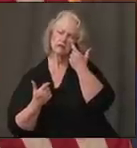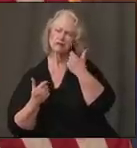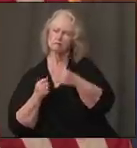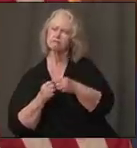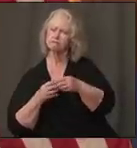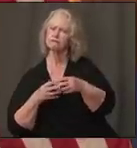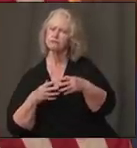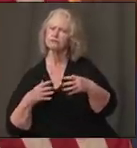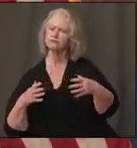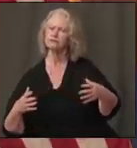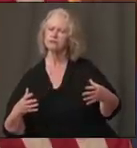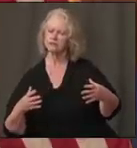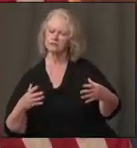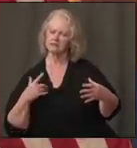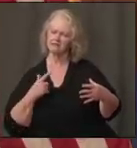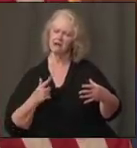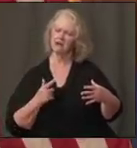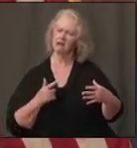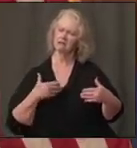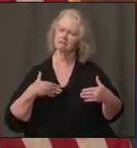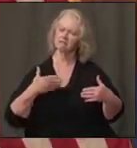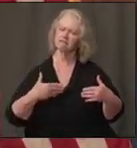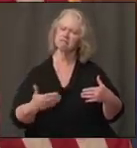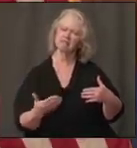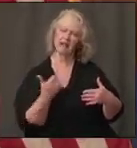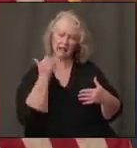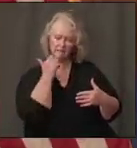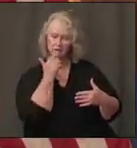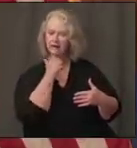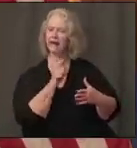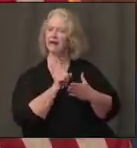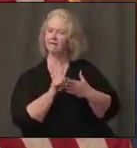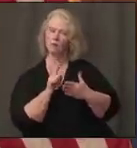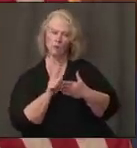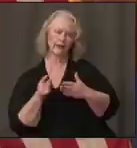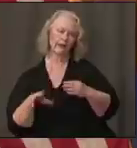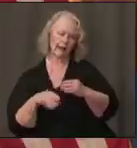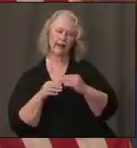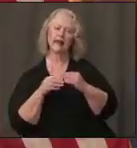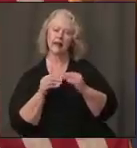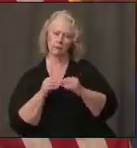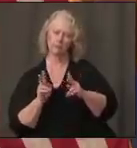So that'll continue in the coming weeks. But every day and every week, we'll have more people on the platform.